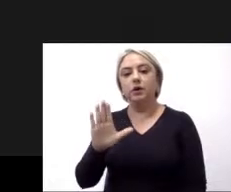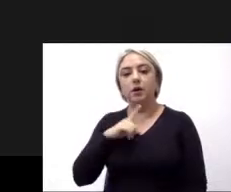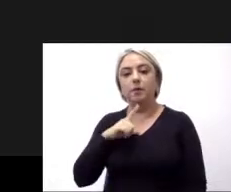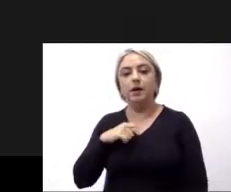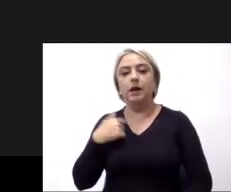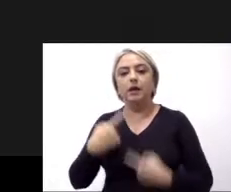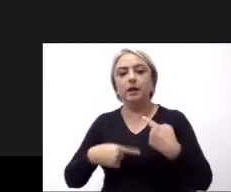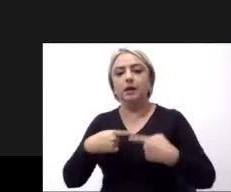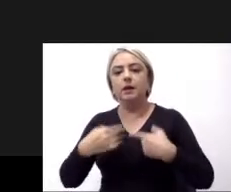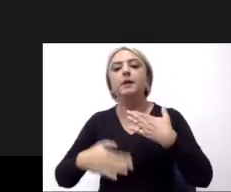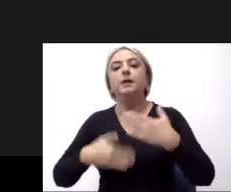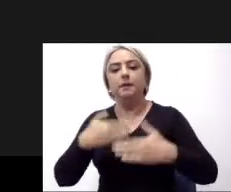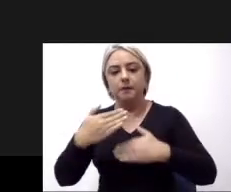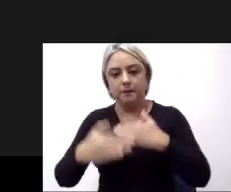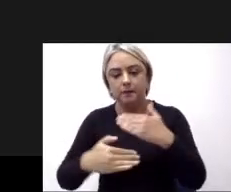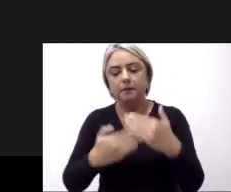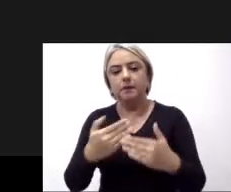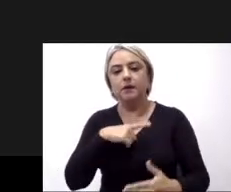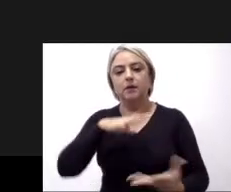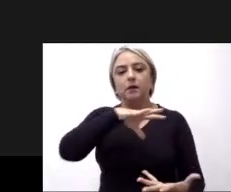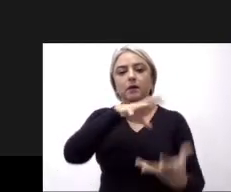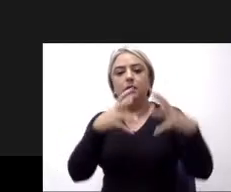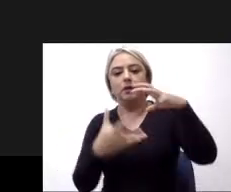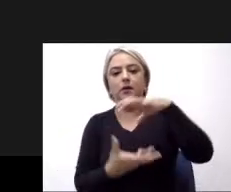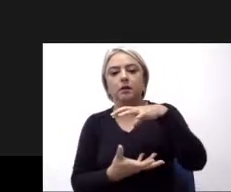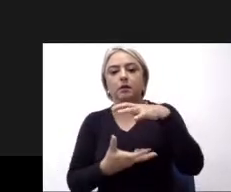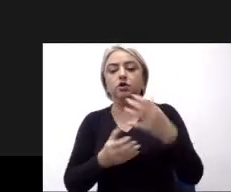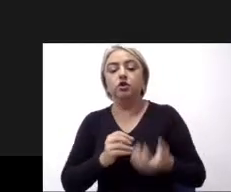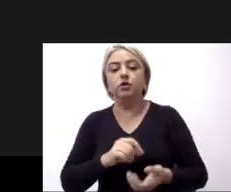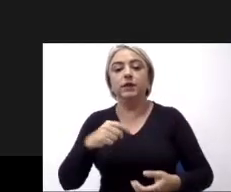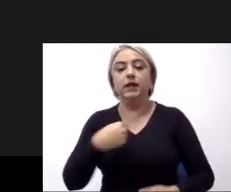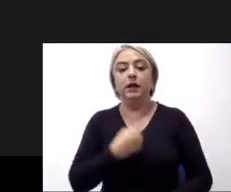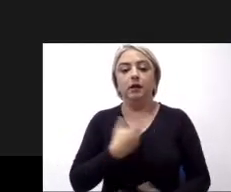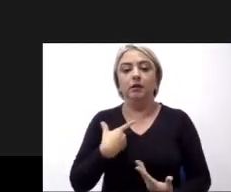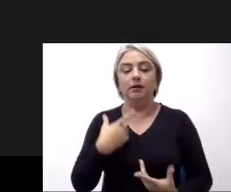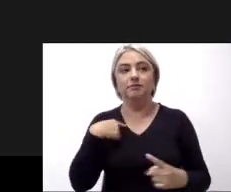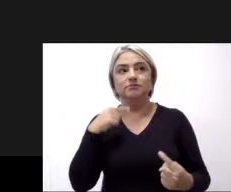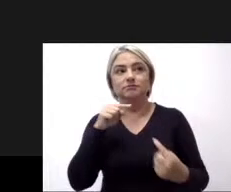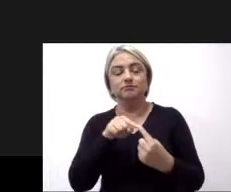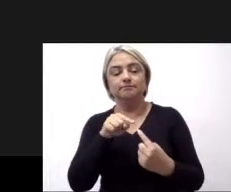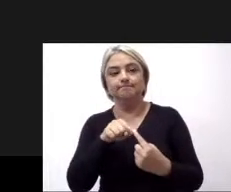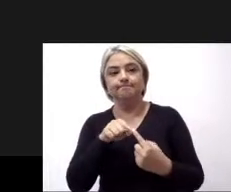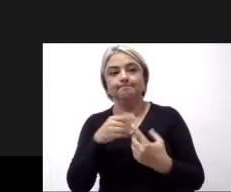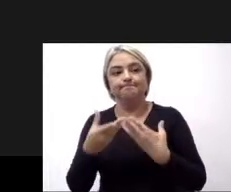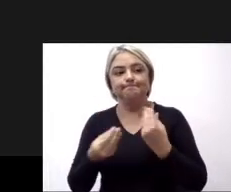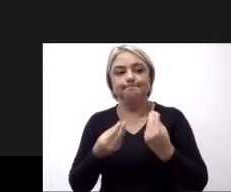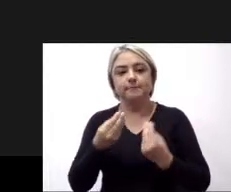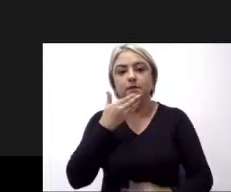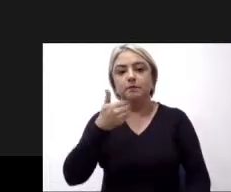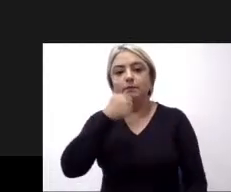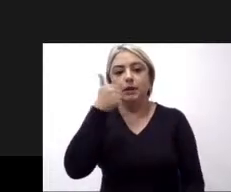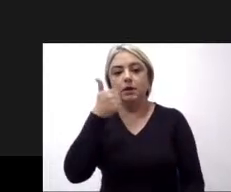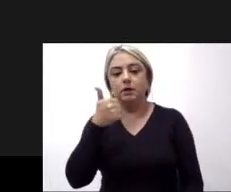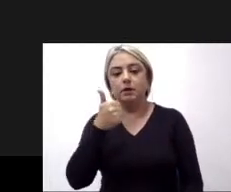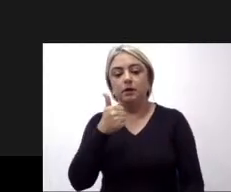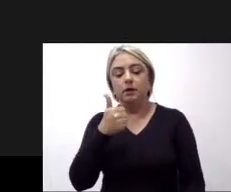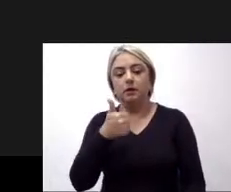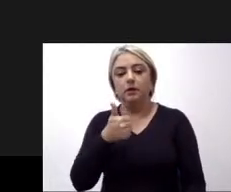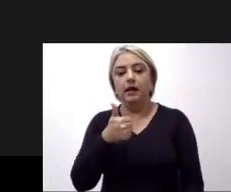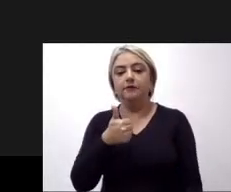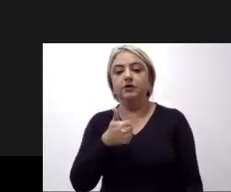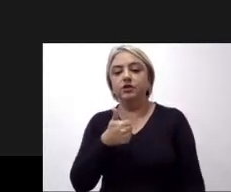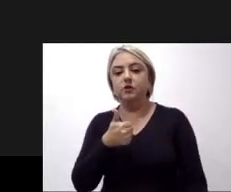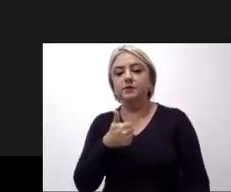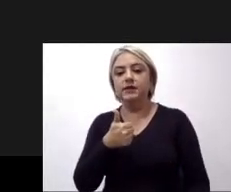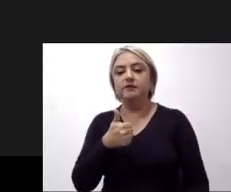this policy aimed first of all at raising the employment rate of European states by facilitating